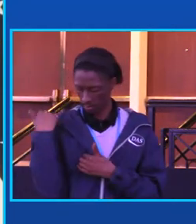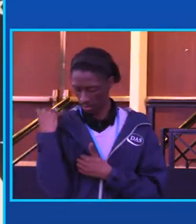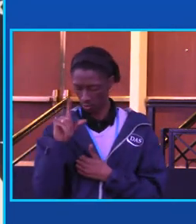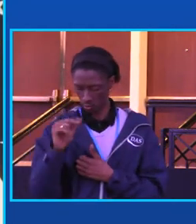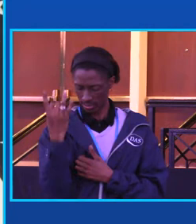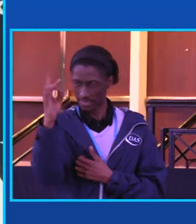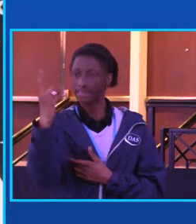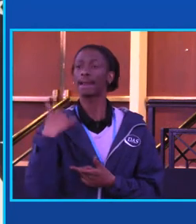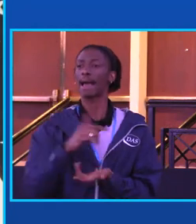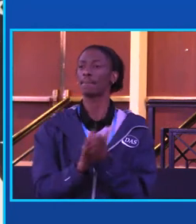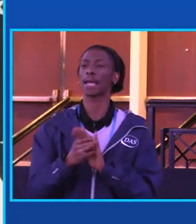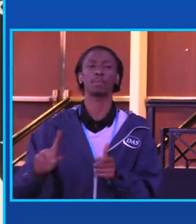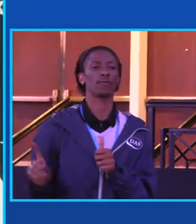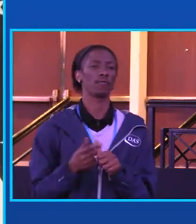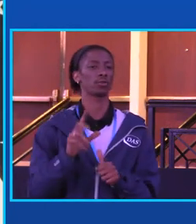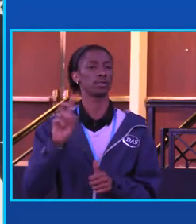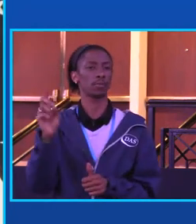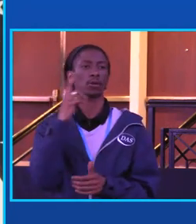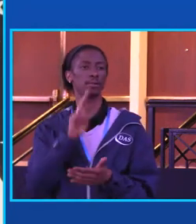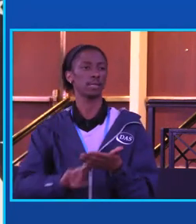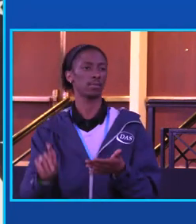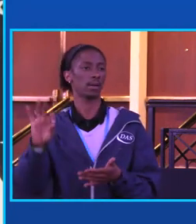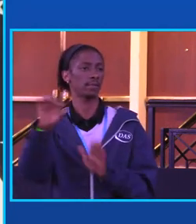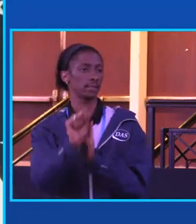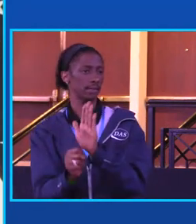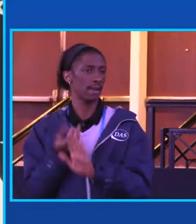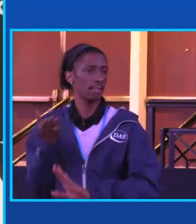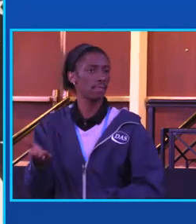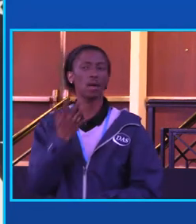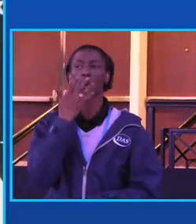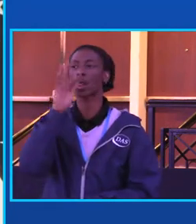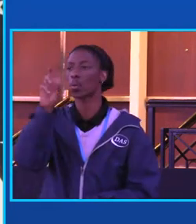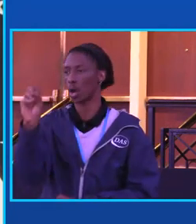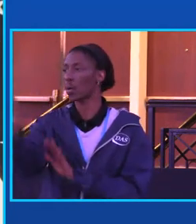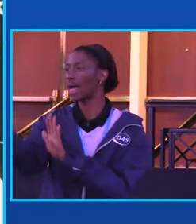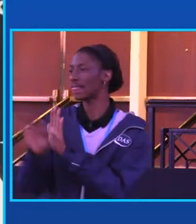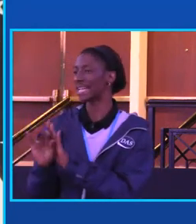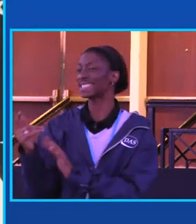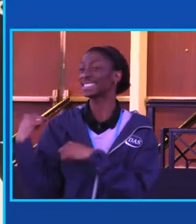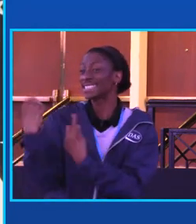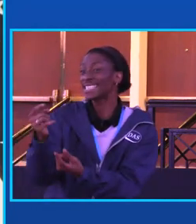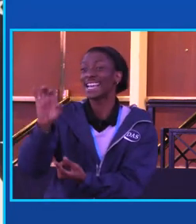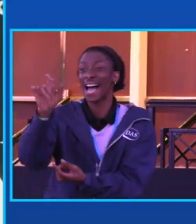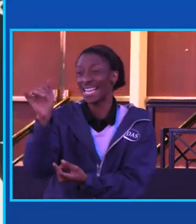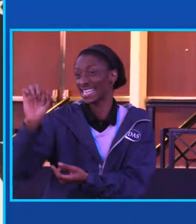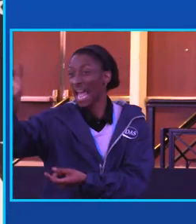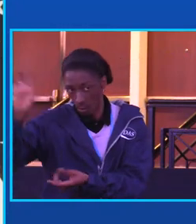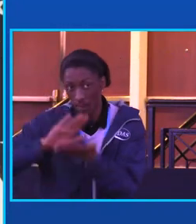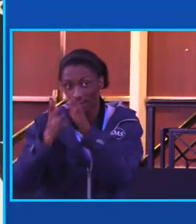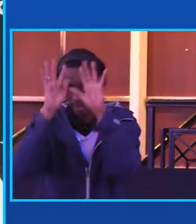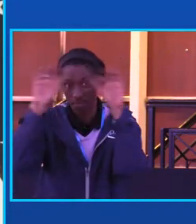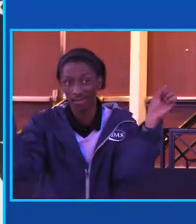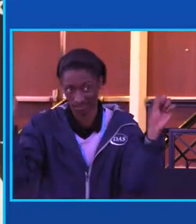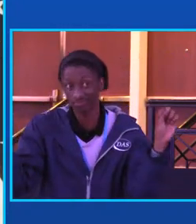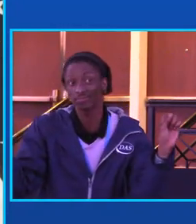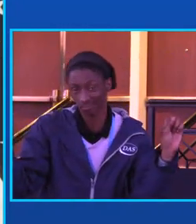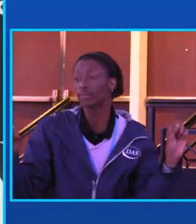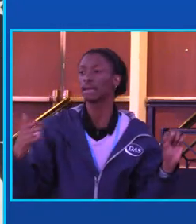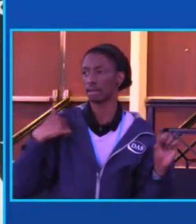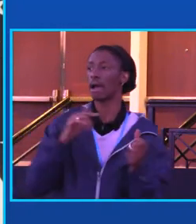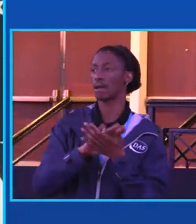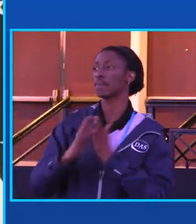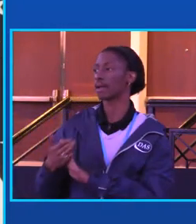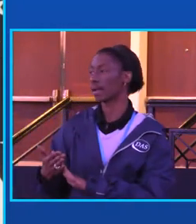became the first Democratic Secretary of State in Colorado, elected since Eisenhower was president. I